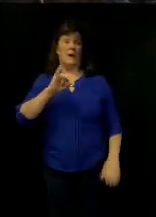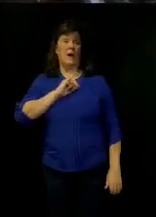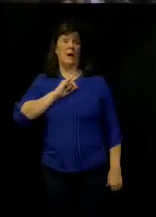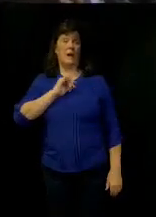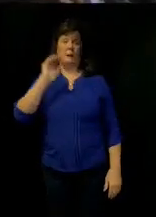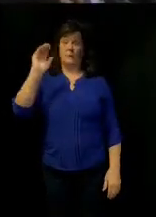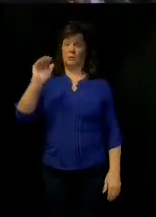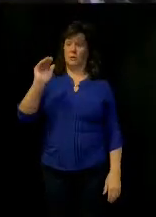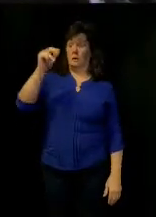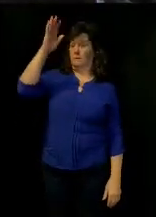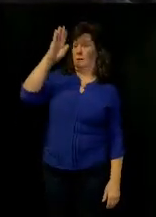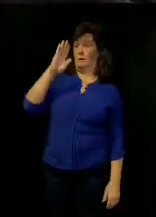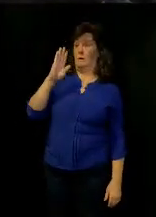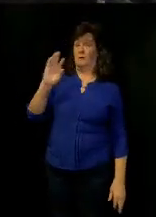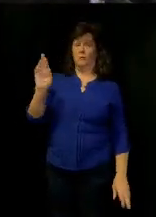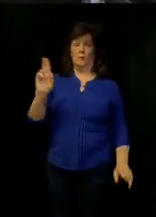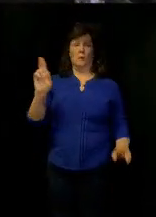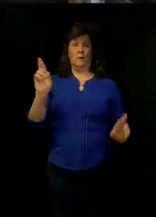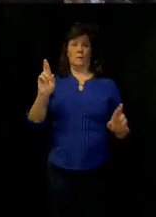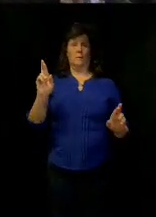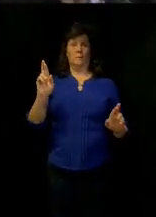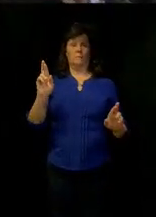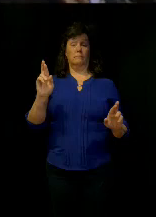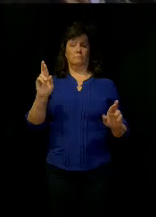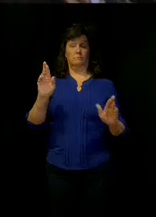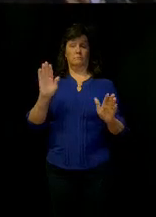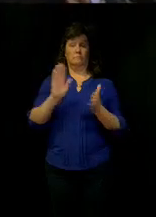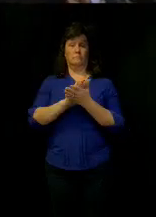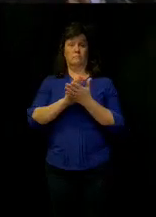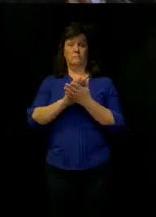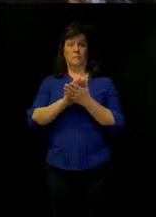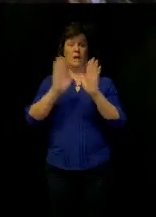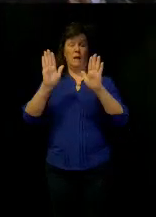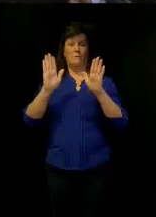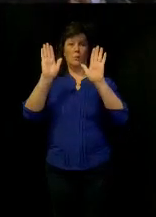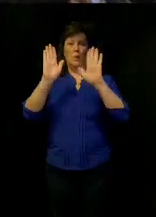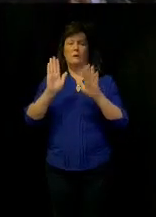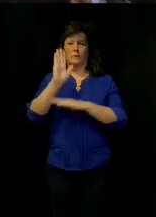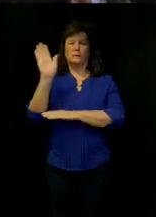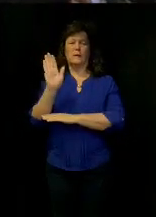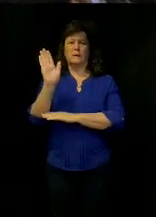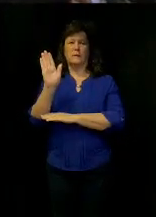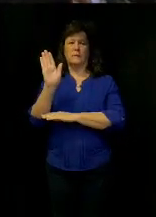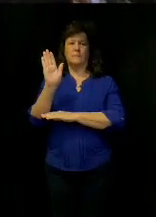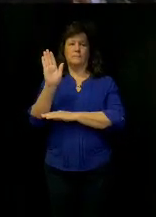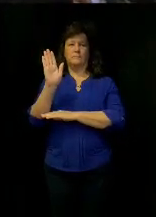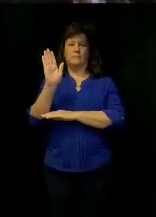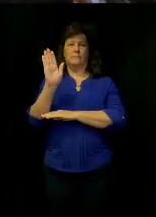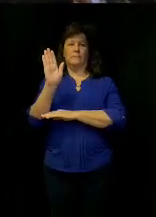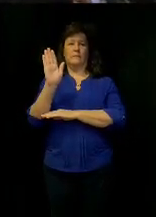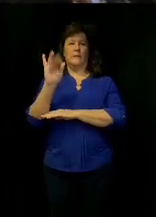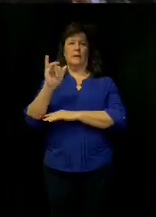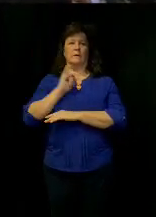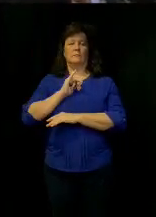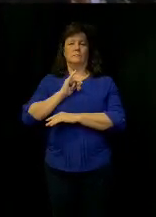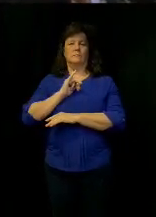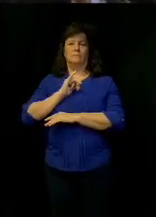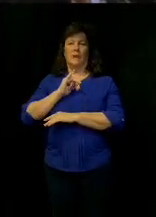a child of God. What a great revelation. You guys have a great Sunday. On the count of three, I am a child of God.